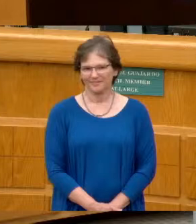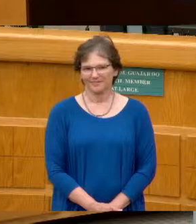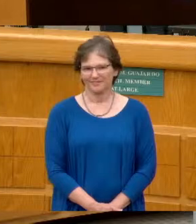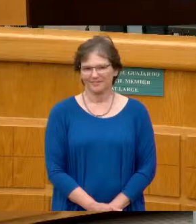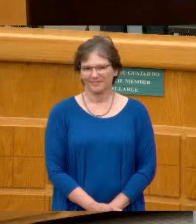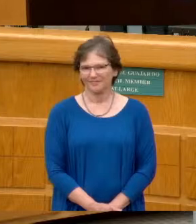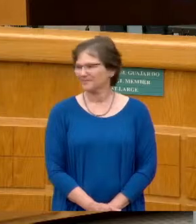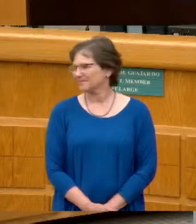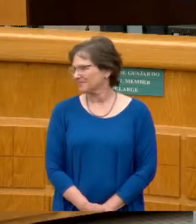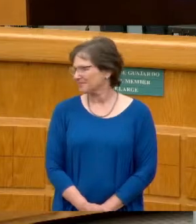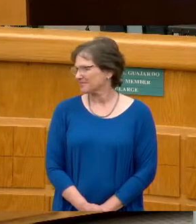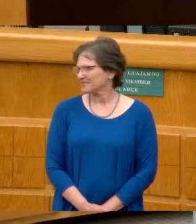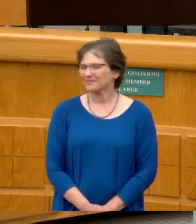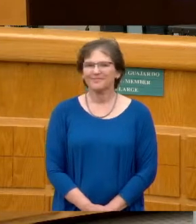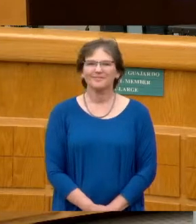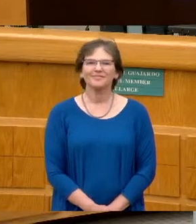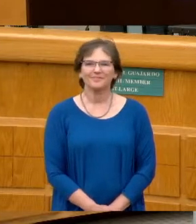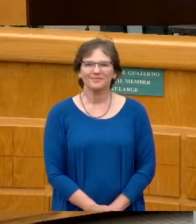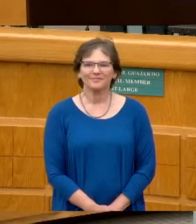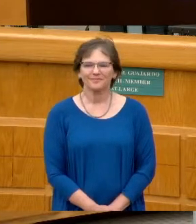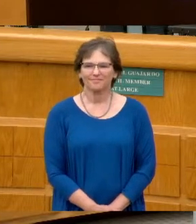Rodríguez.